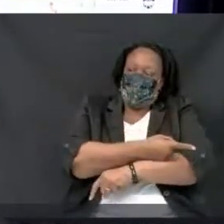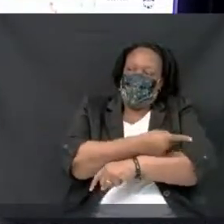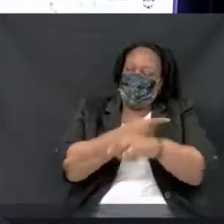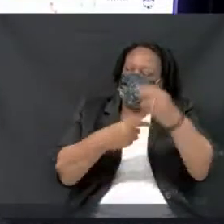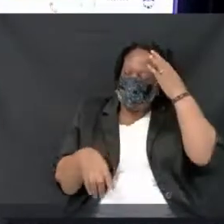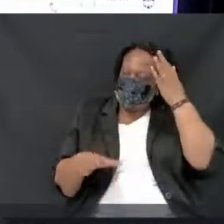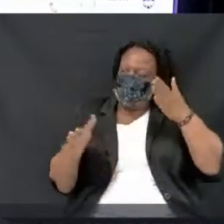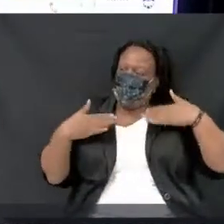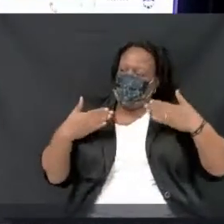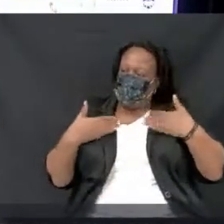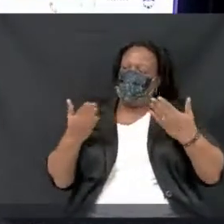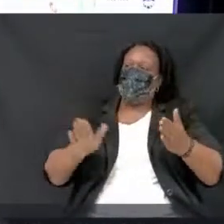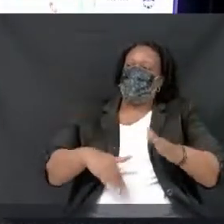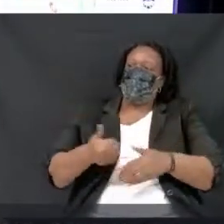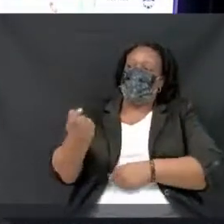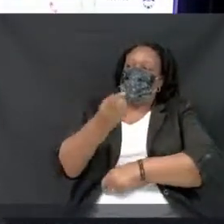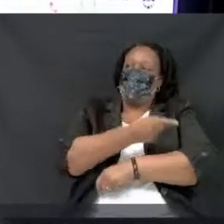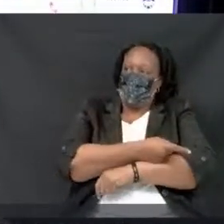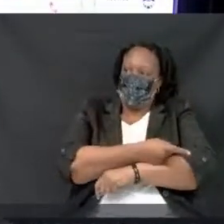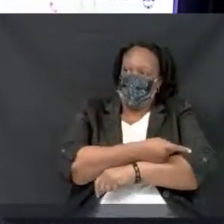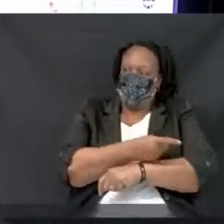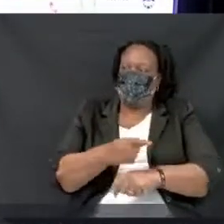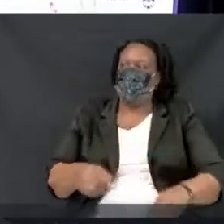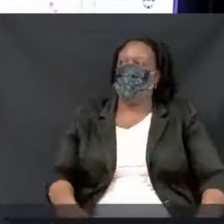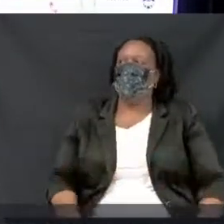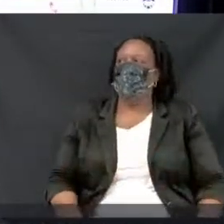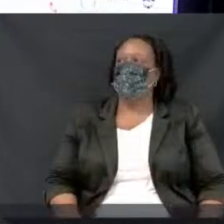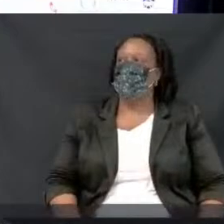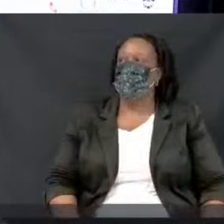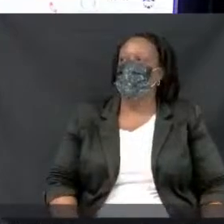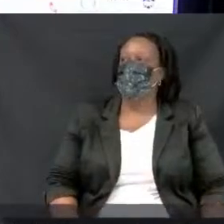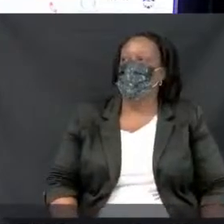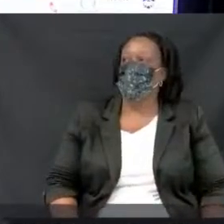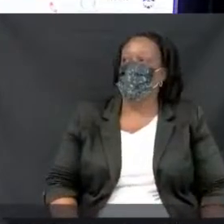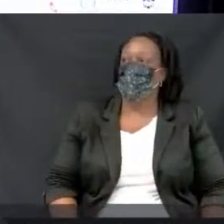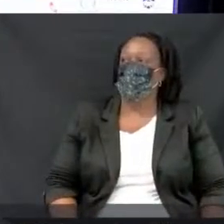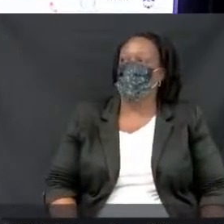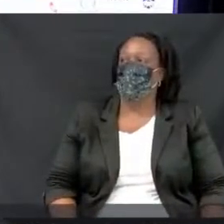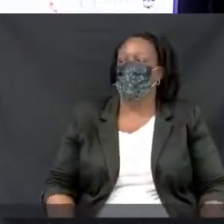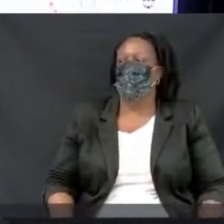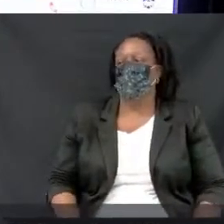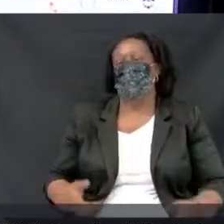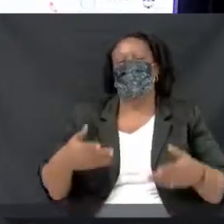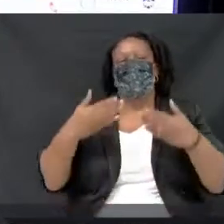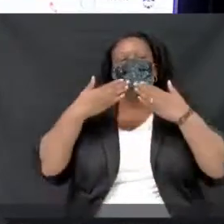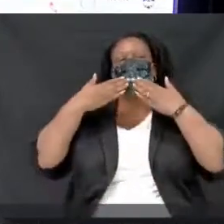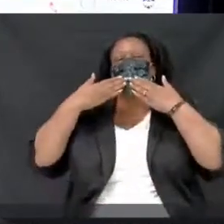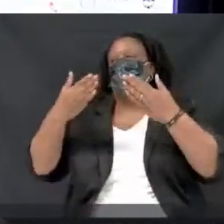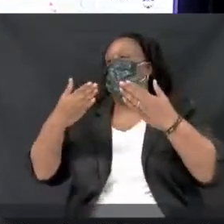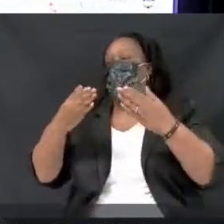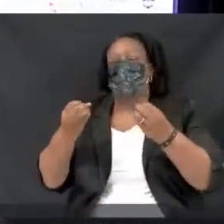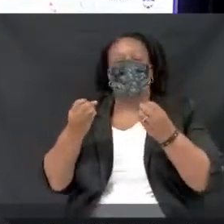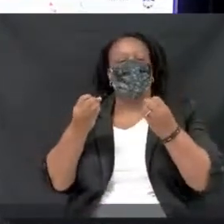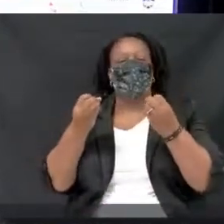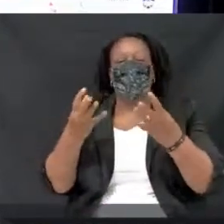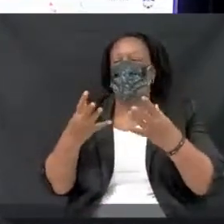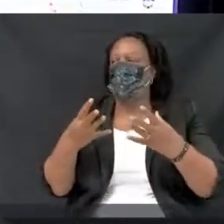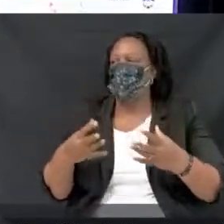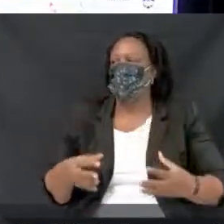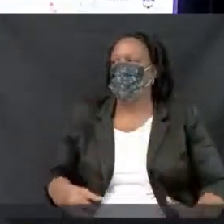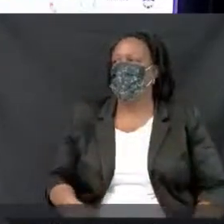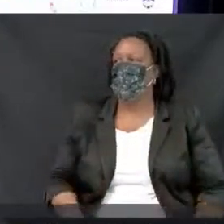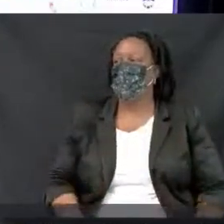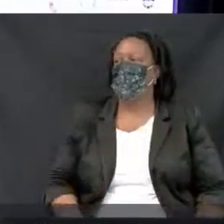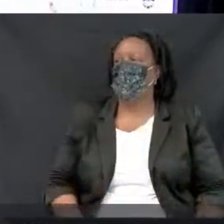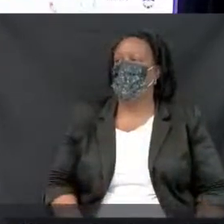you a great birthday, what remains of it. Okay, thank you so much. Oh, dear. I don't know if I could